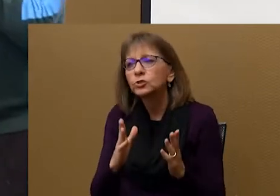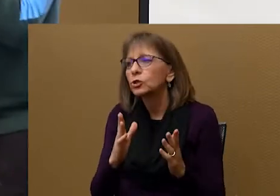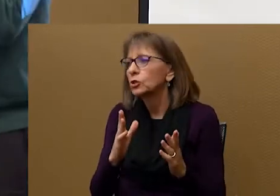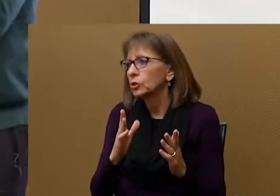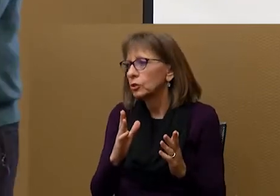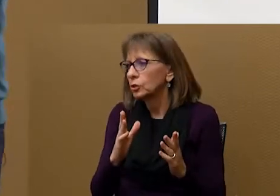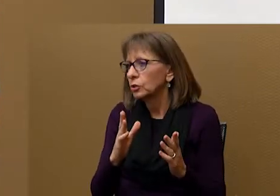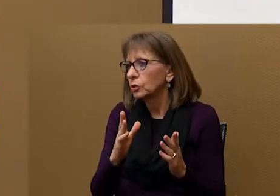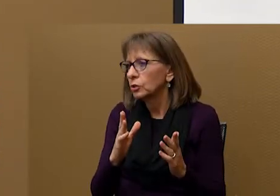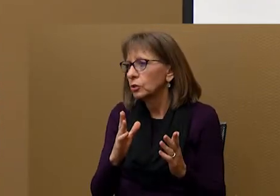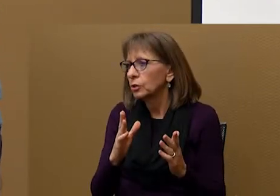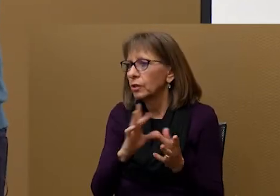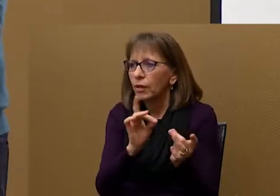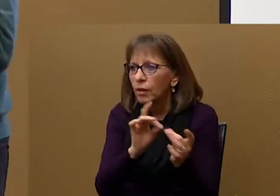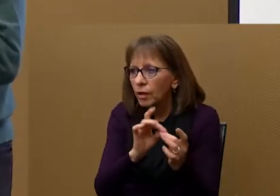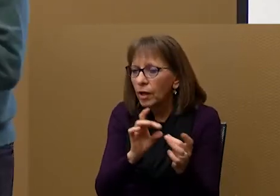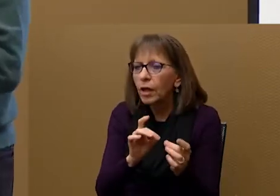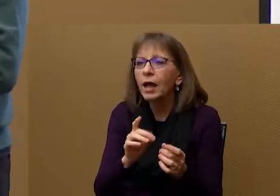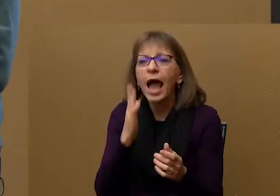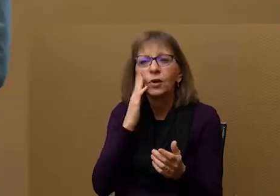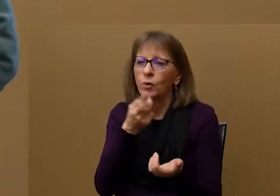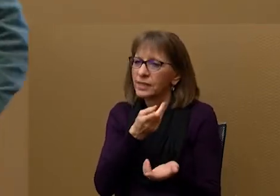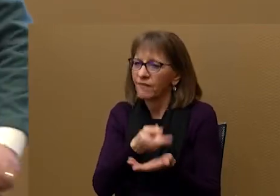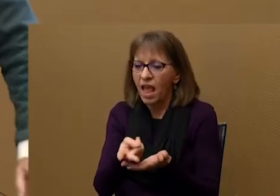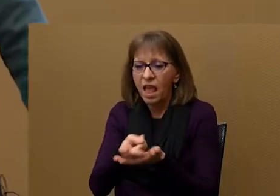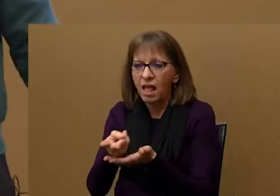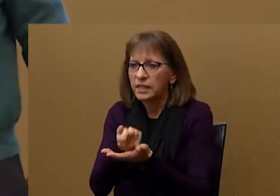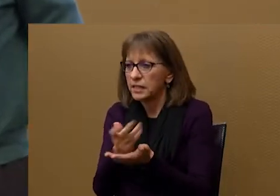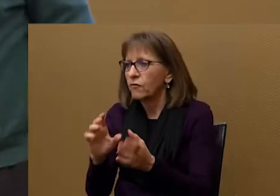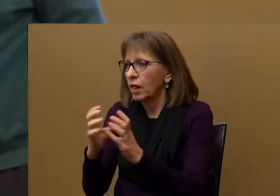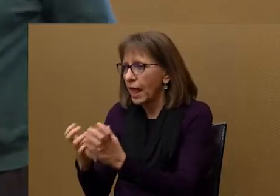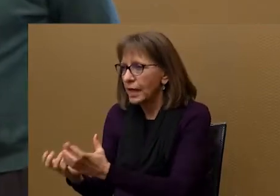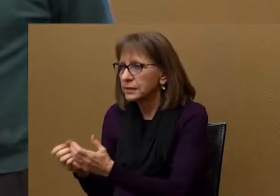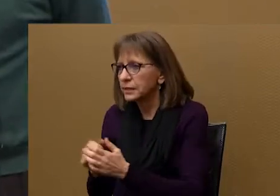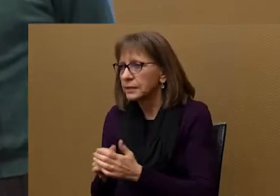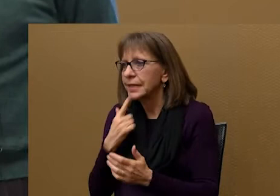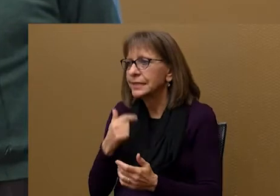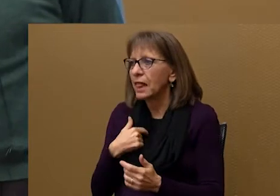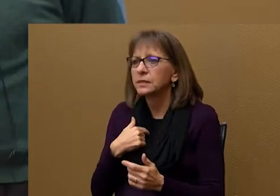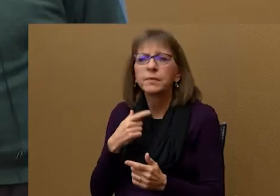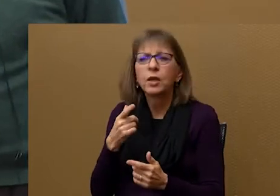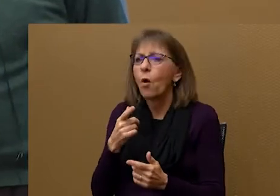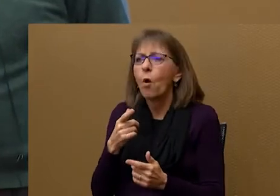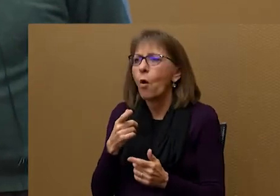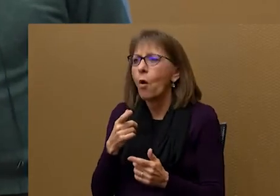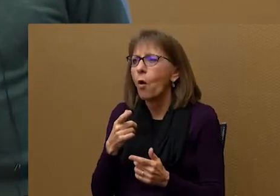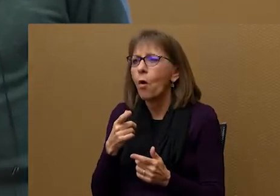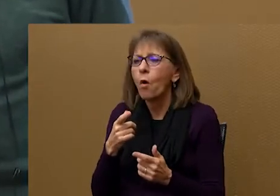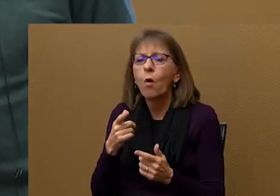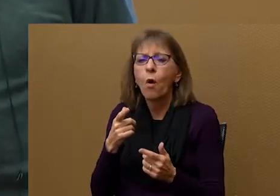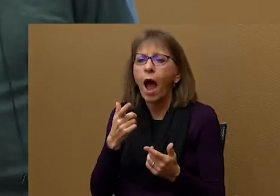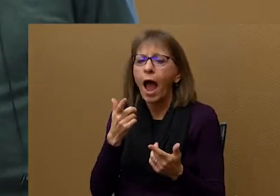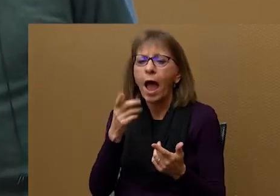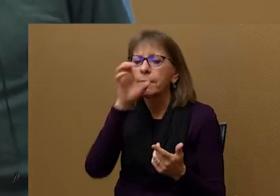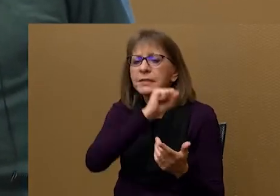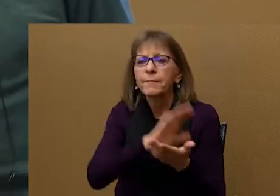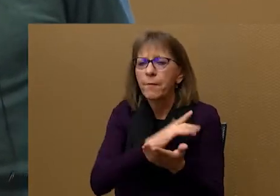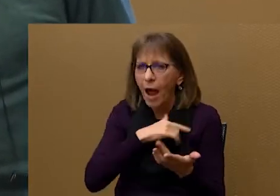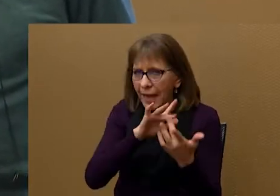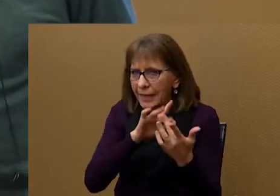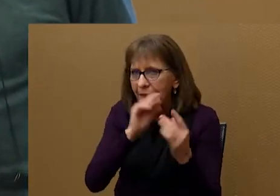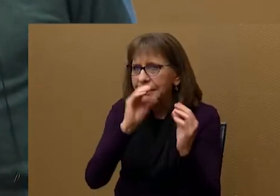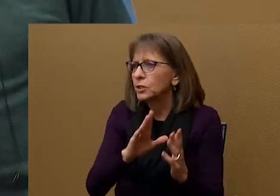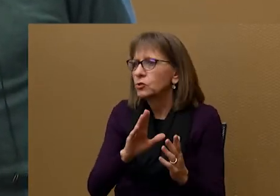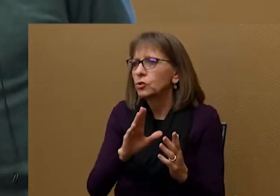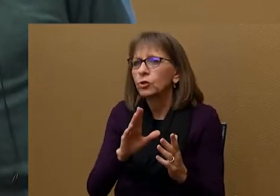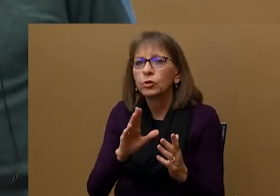He tells one teacher he's getting straight A's when I know for a fact he's failing several classes. He tells me he